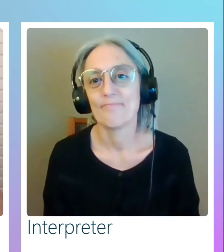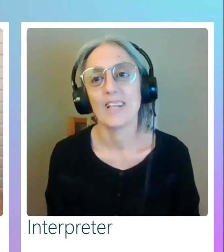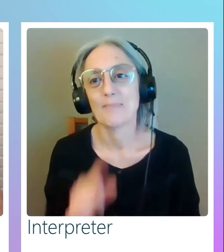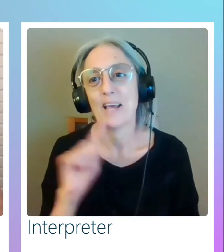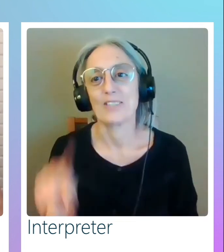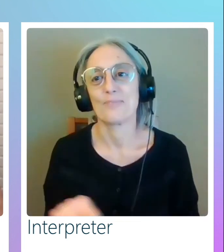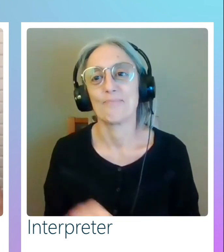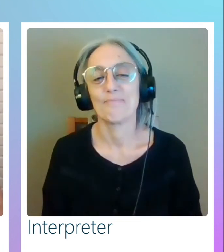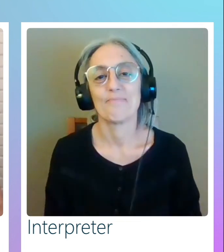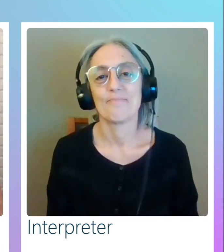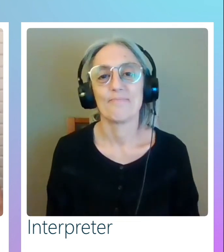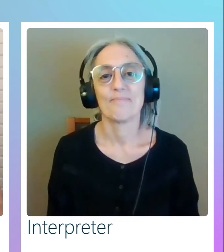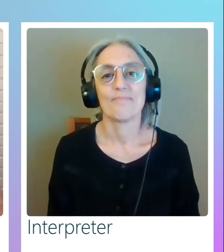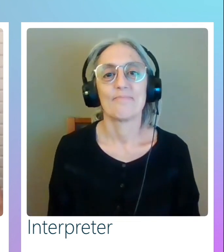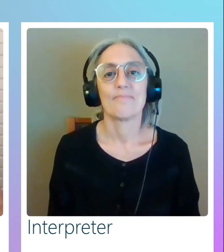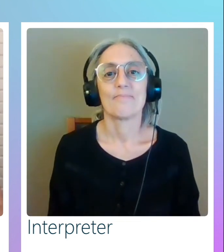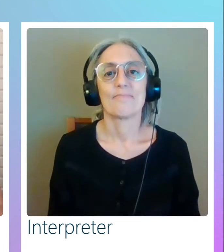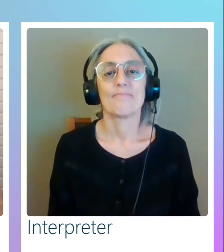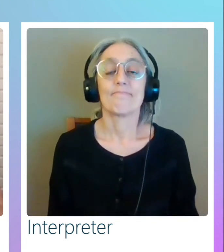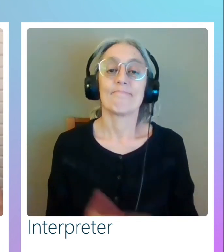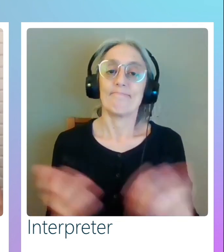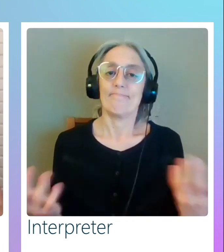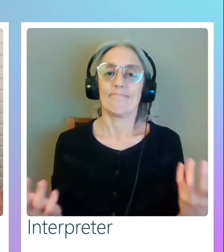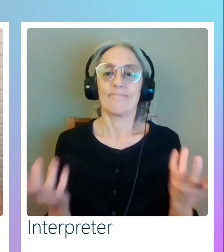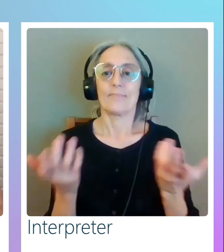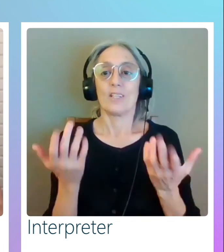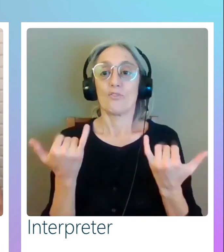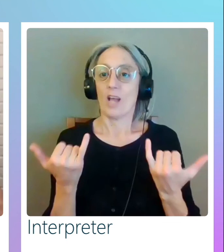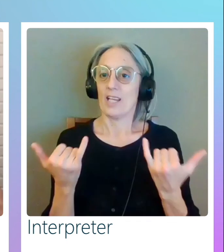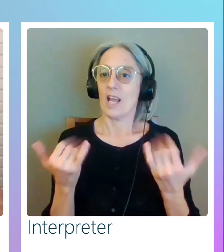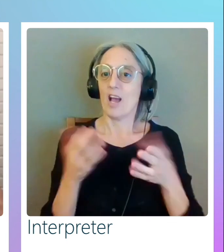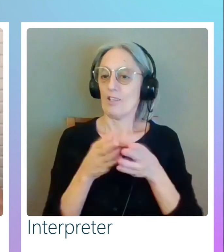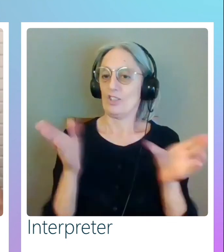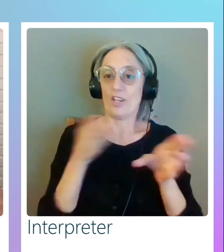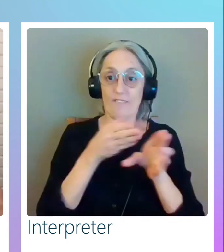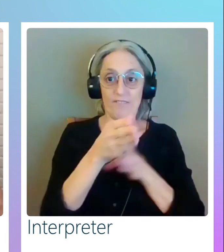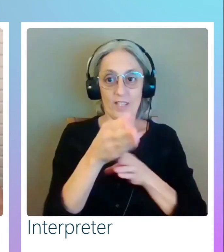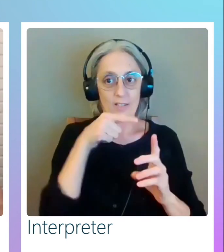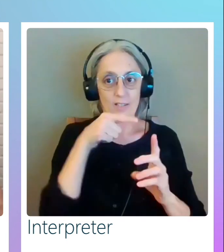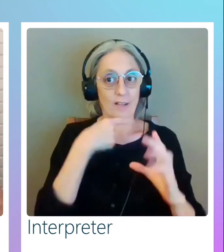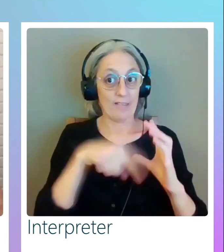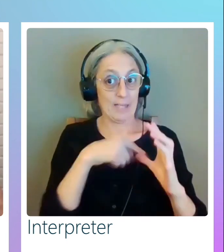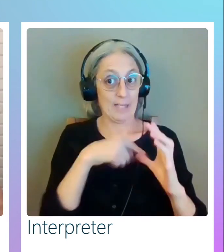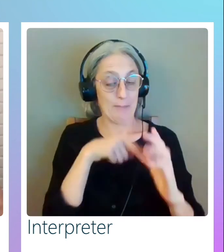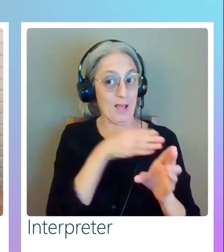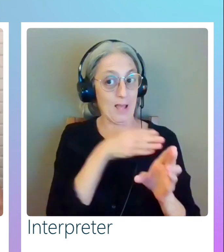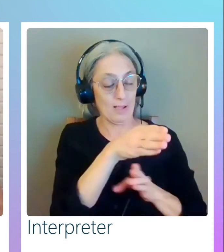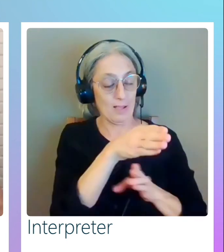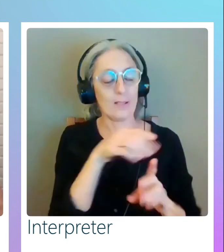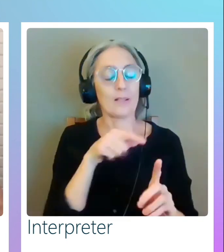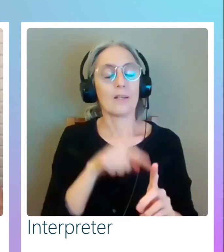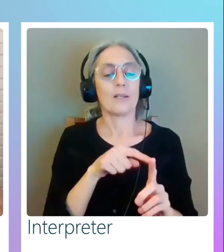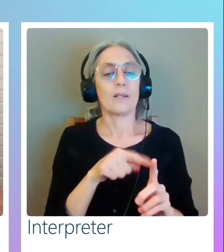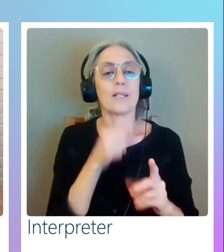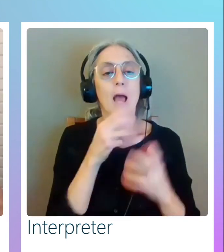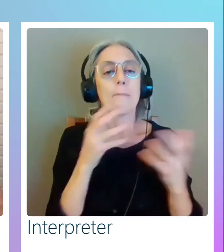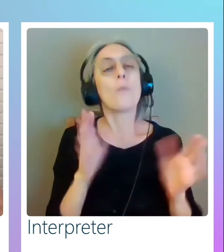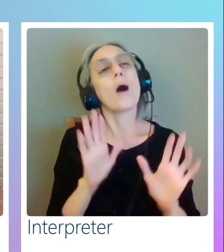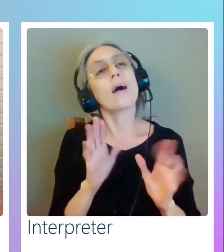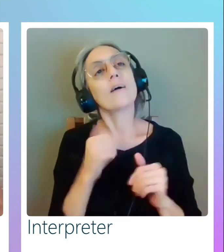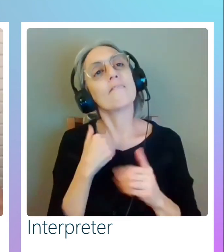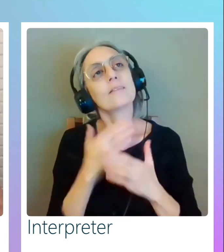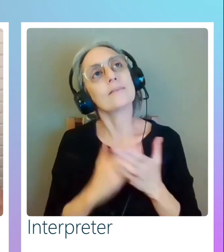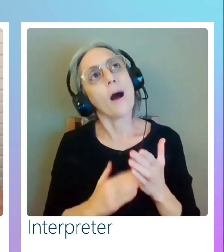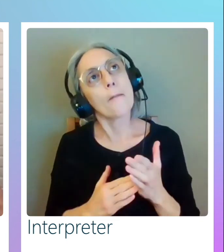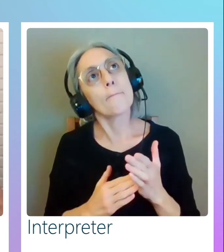So unfortunately, in the email industry right now, there's not much. There's some, like you